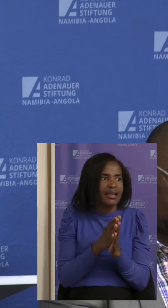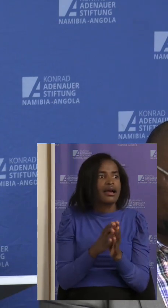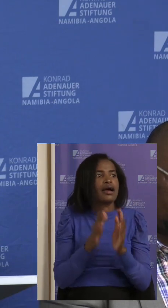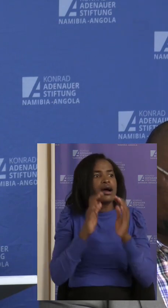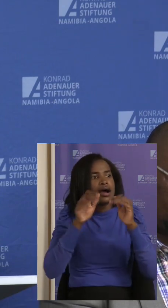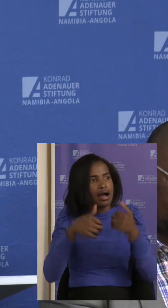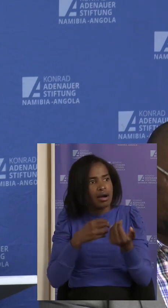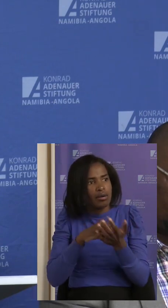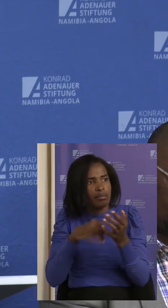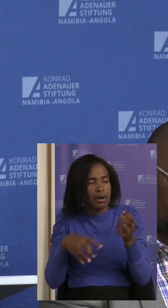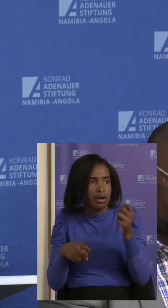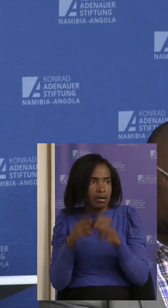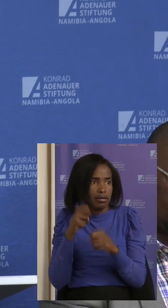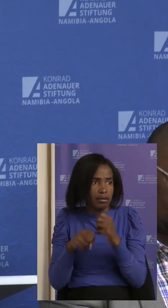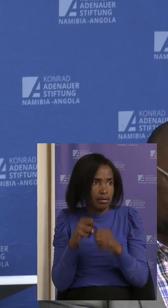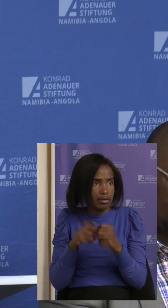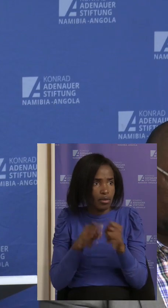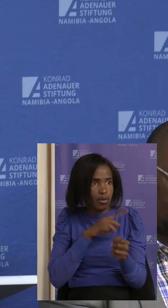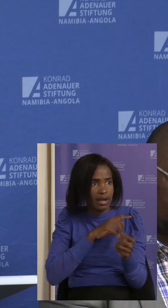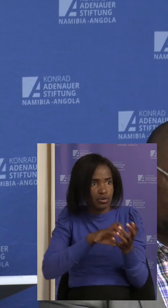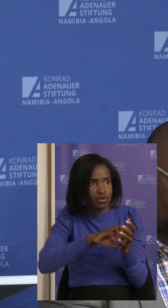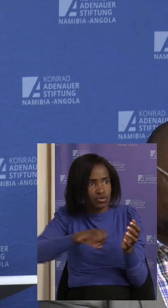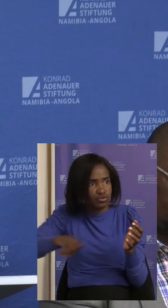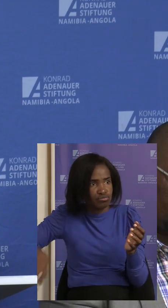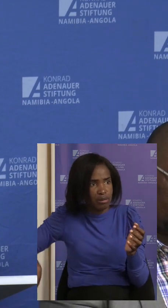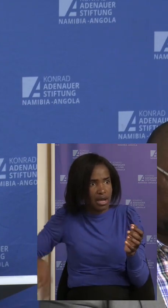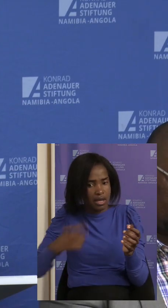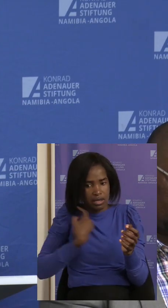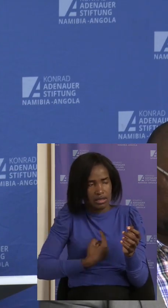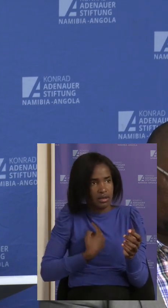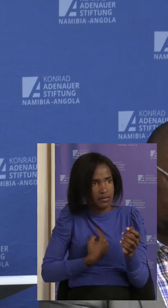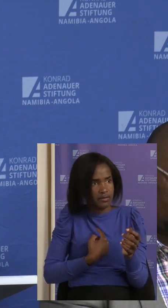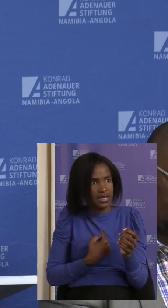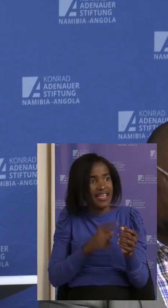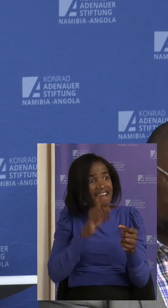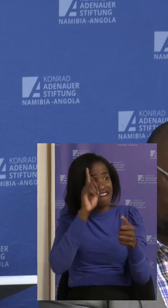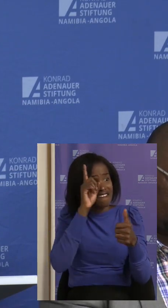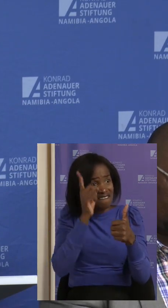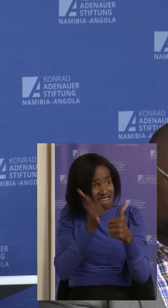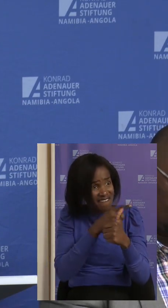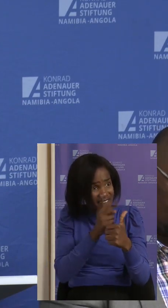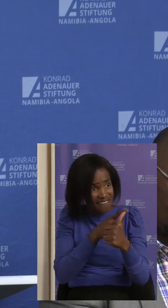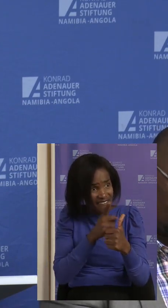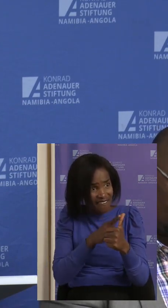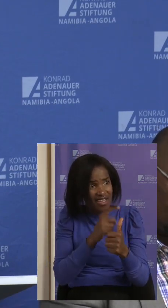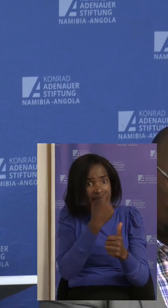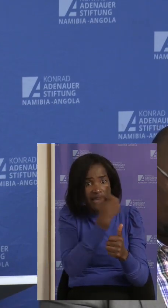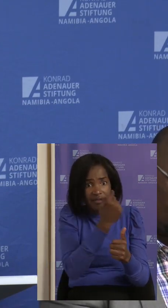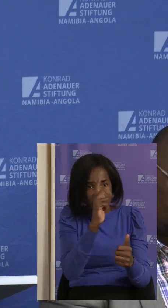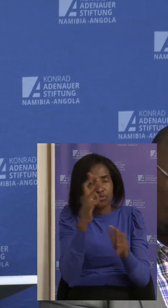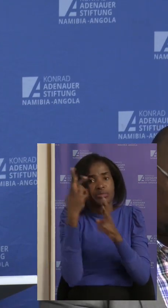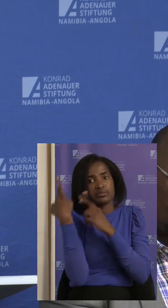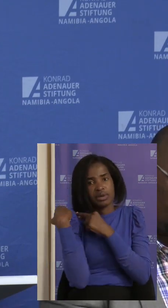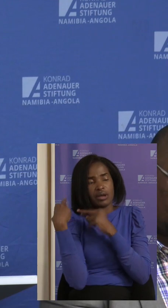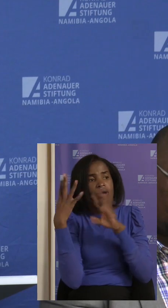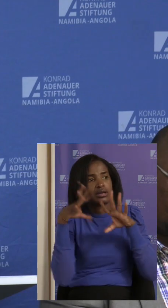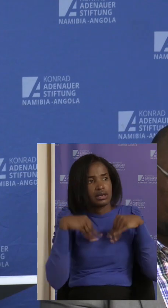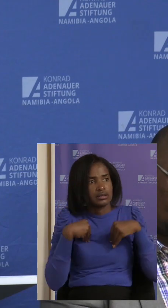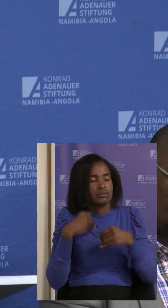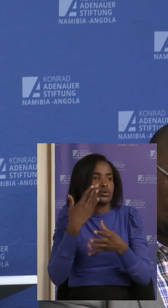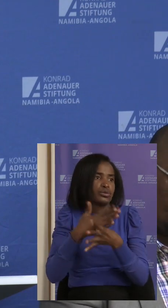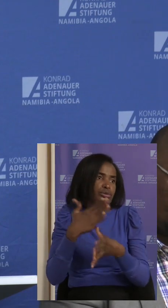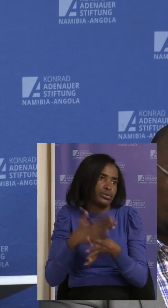actually wrong if you are excluding yourself from the situation? So the first issue really is accountability. The second